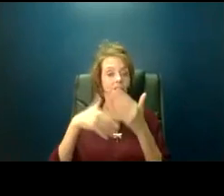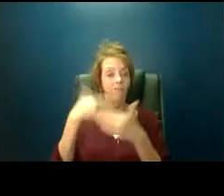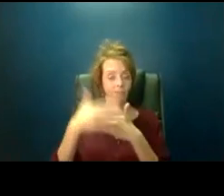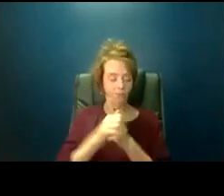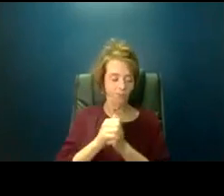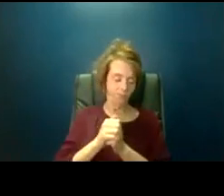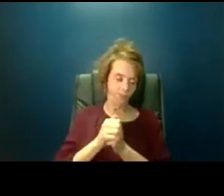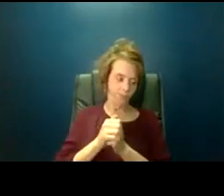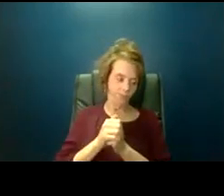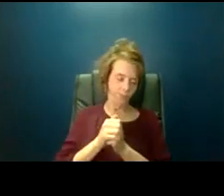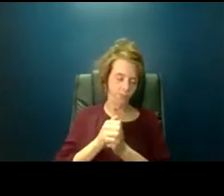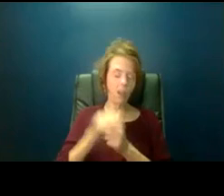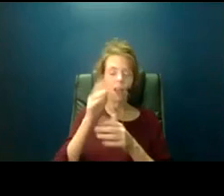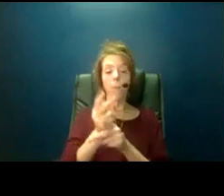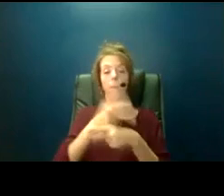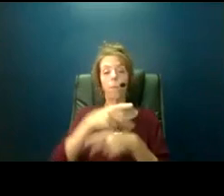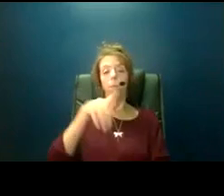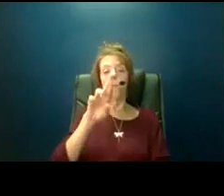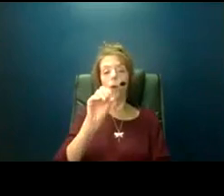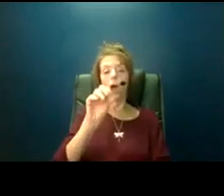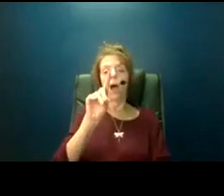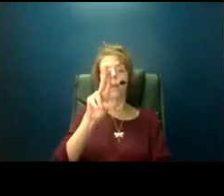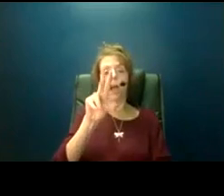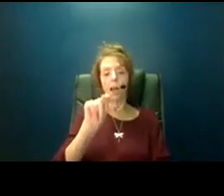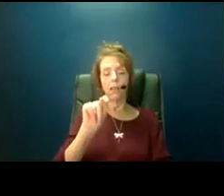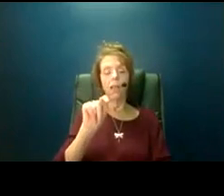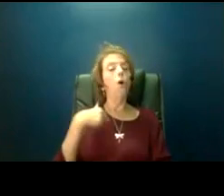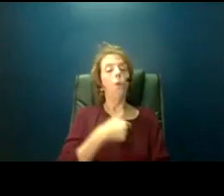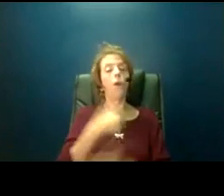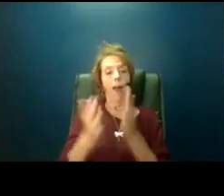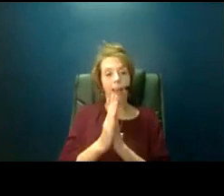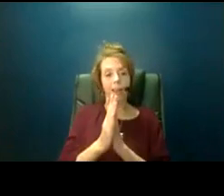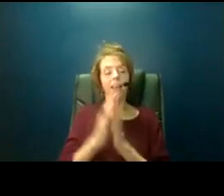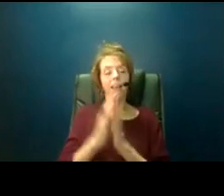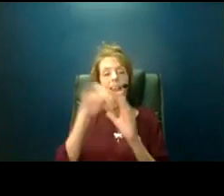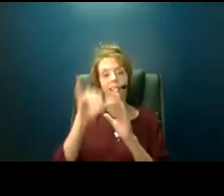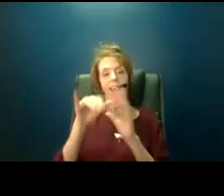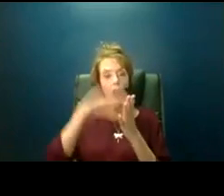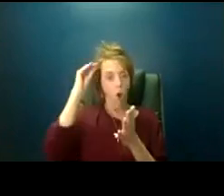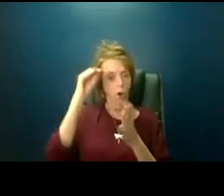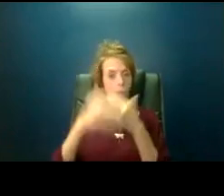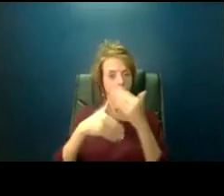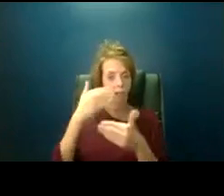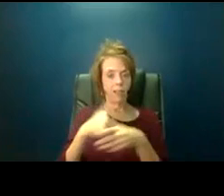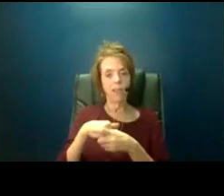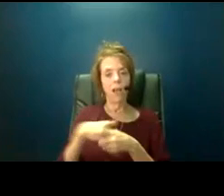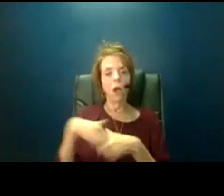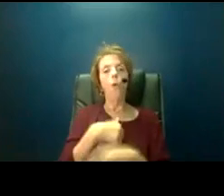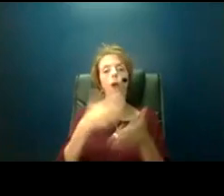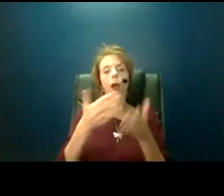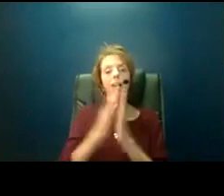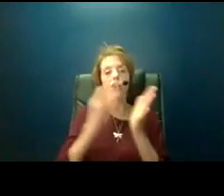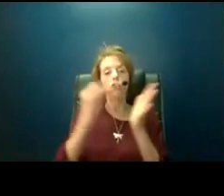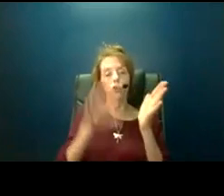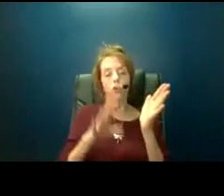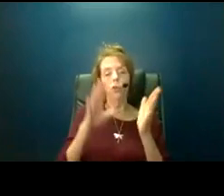the product step, where we're asking, in that learning process, we're asking